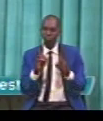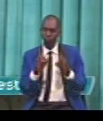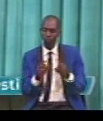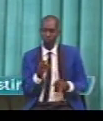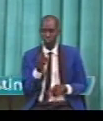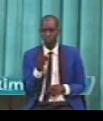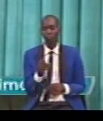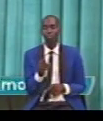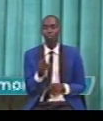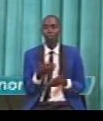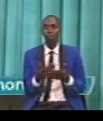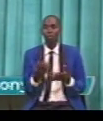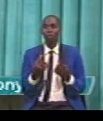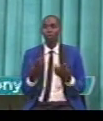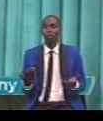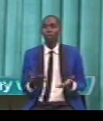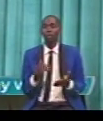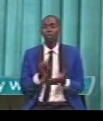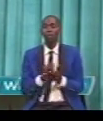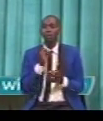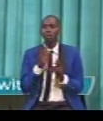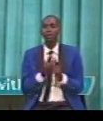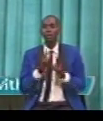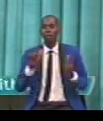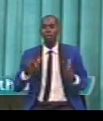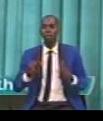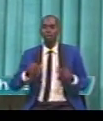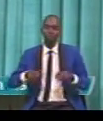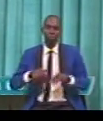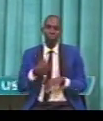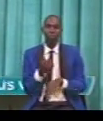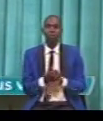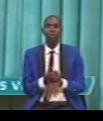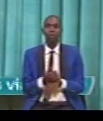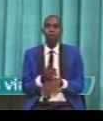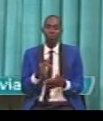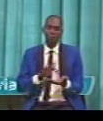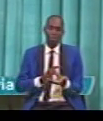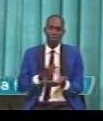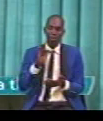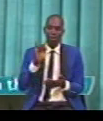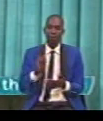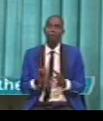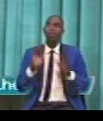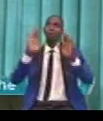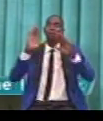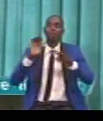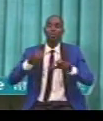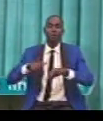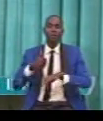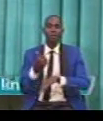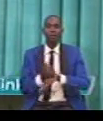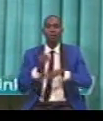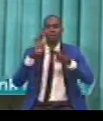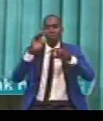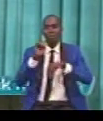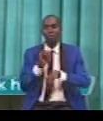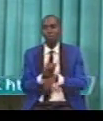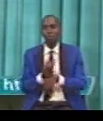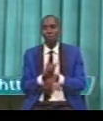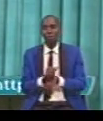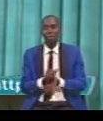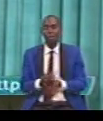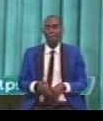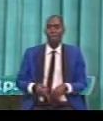here. That is a great confirmation. Medically confirmed miracle. High blood